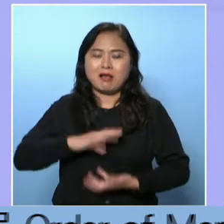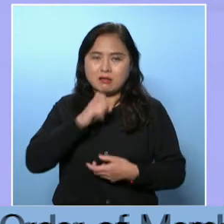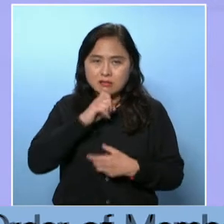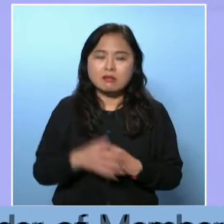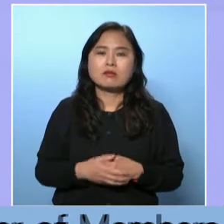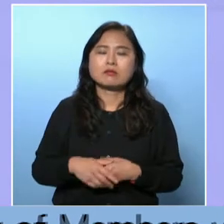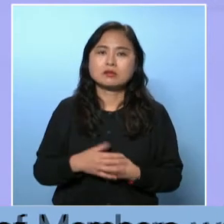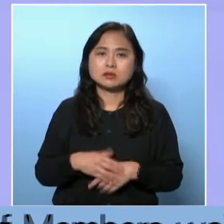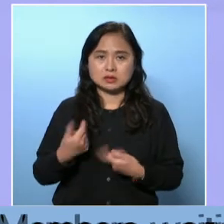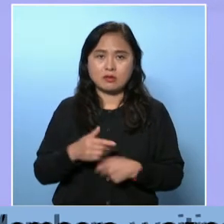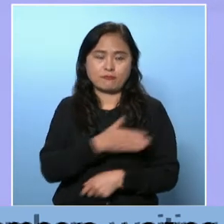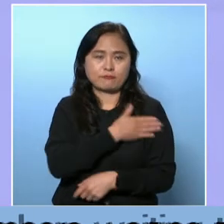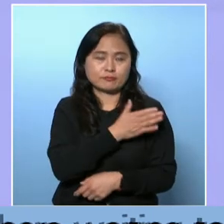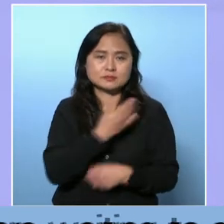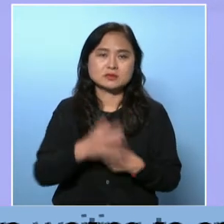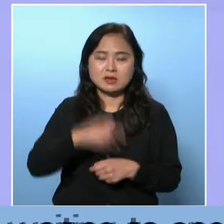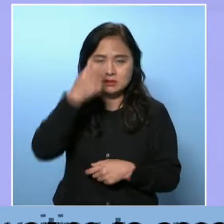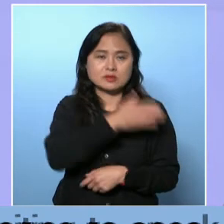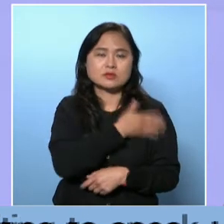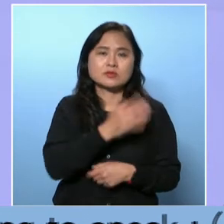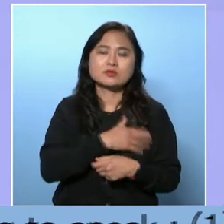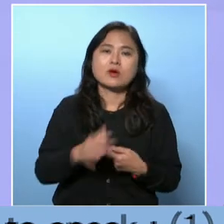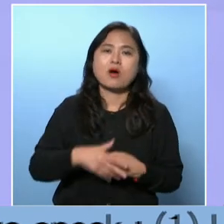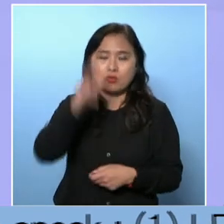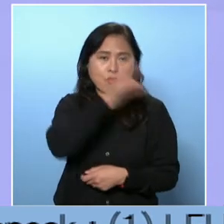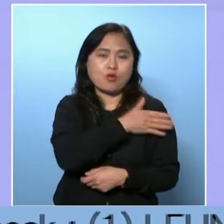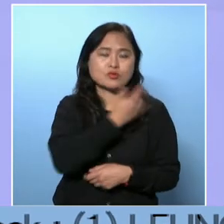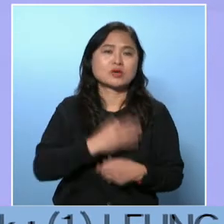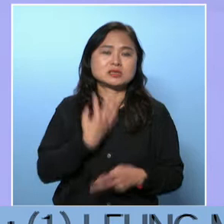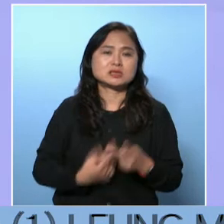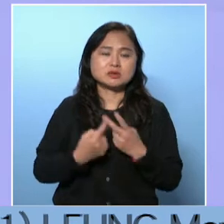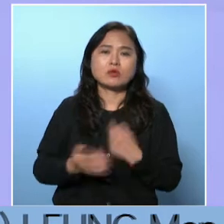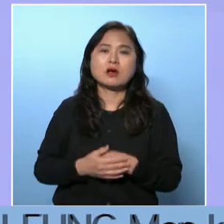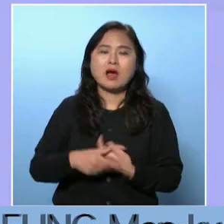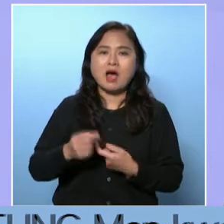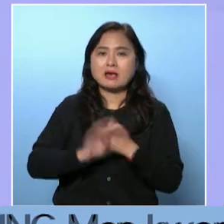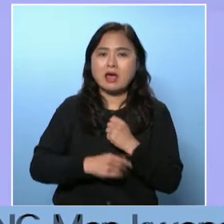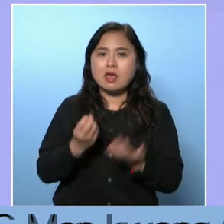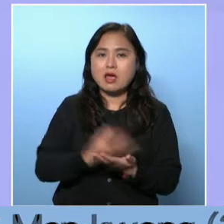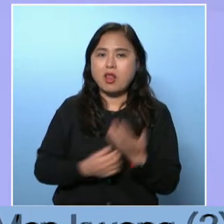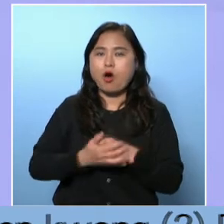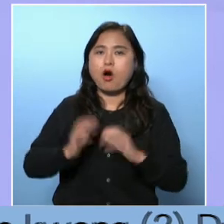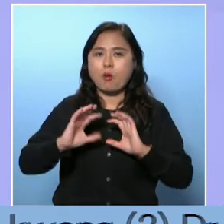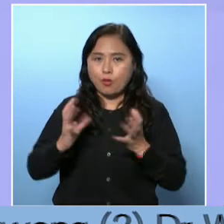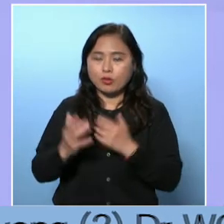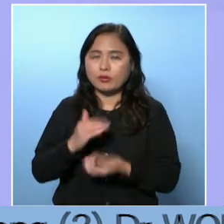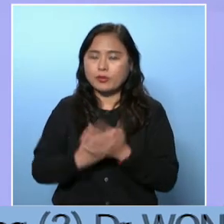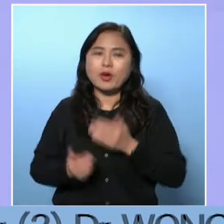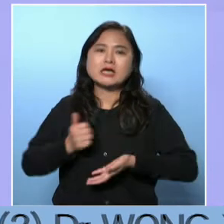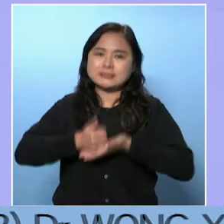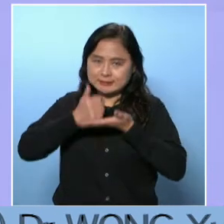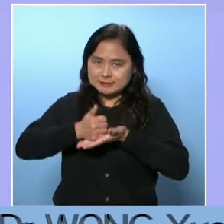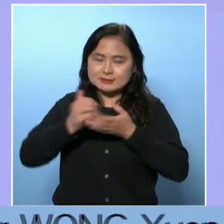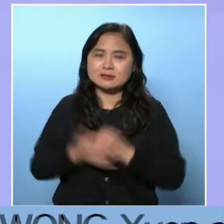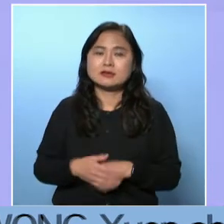in the healthcare sector. I'd like to take this opportunity to commend all healthcare workers, civil